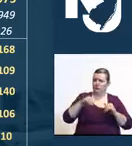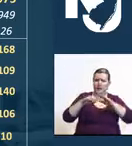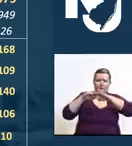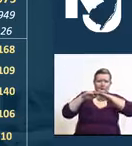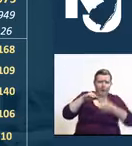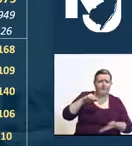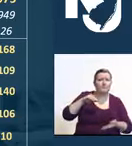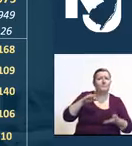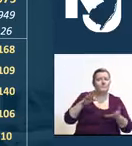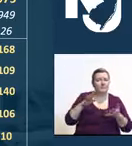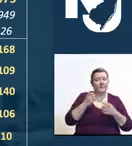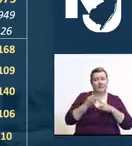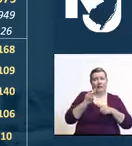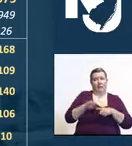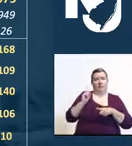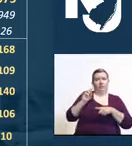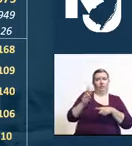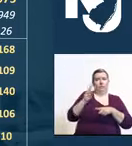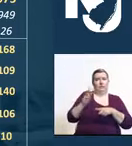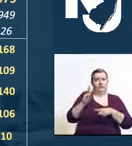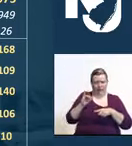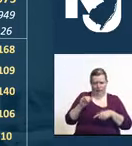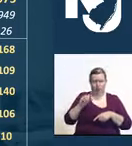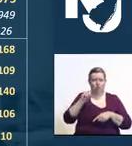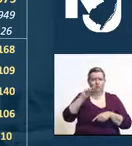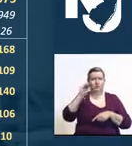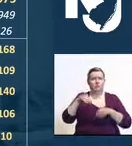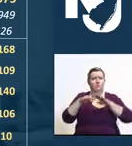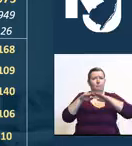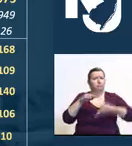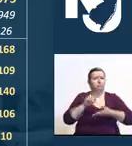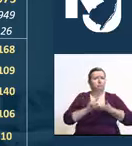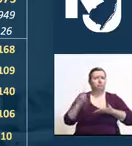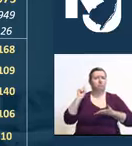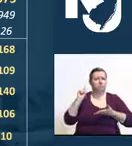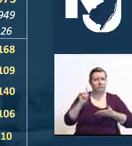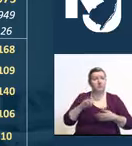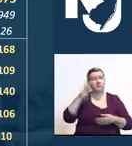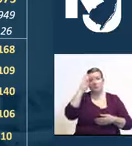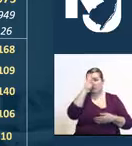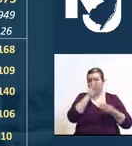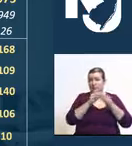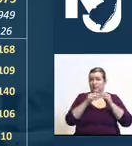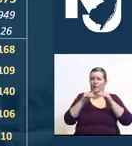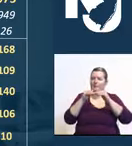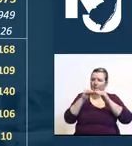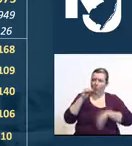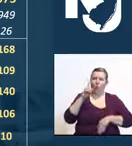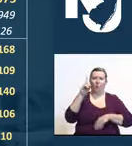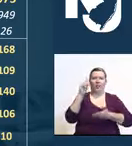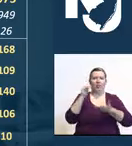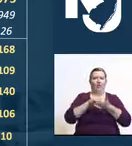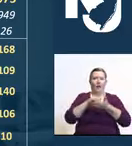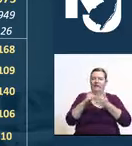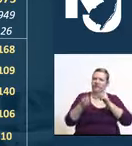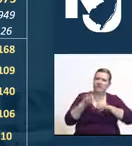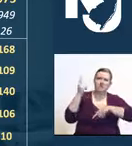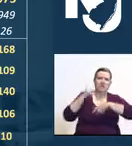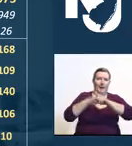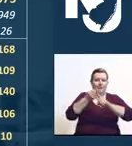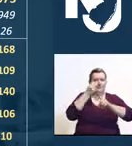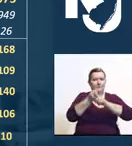only last Wednesday. Notably, hospitalizations, Judy, are below 1,000 for the first time since